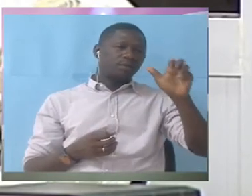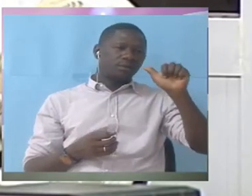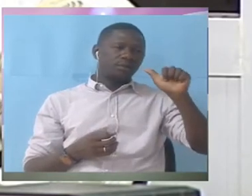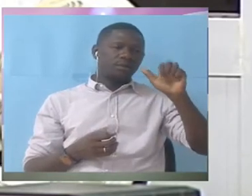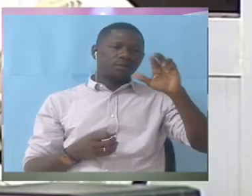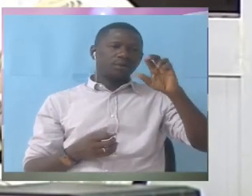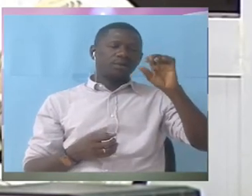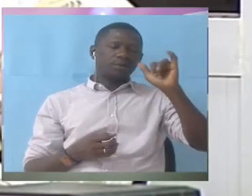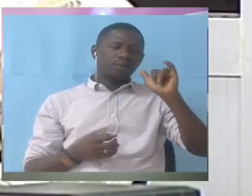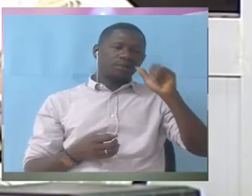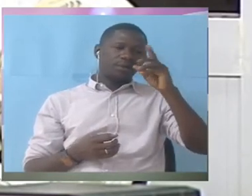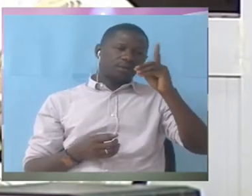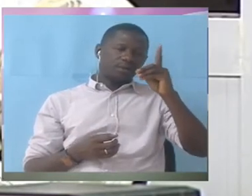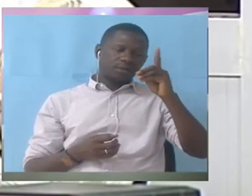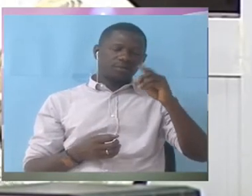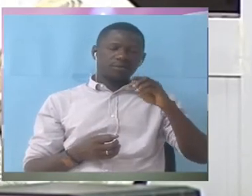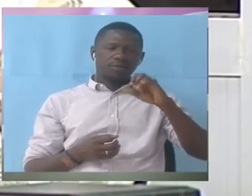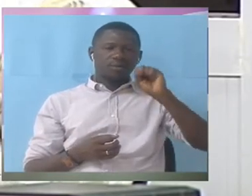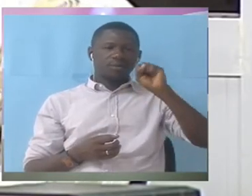together with